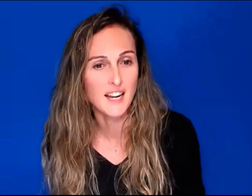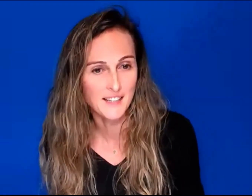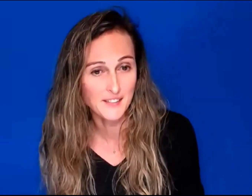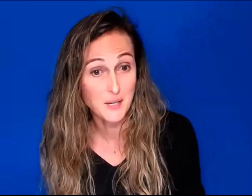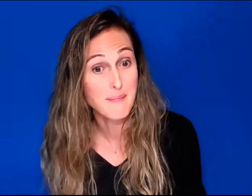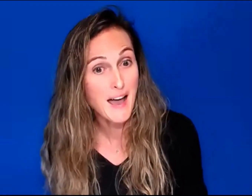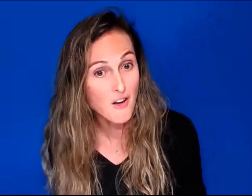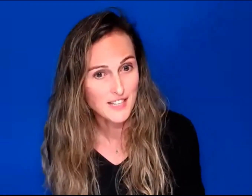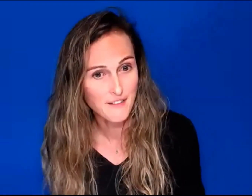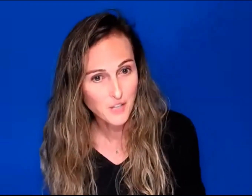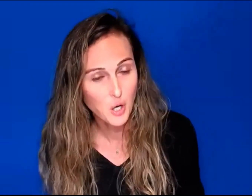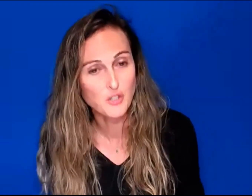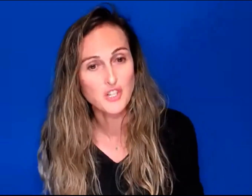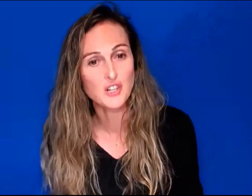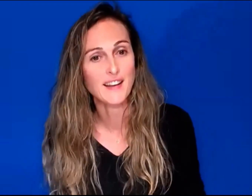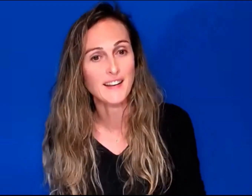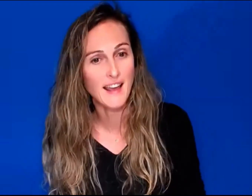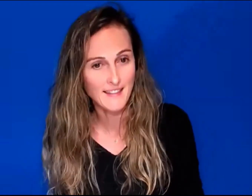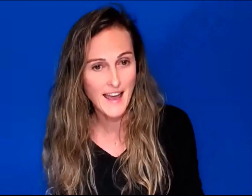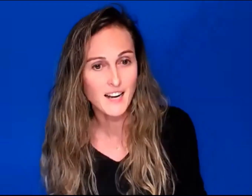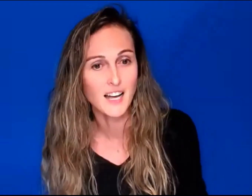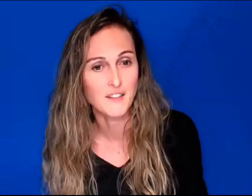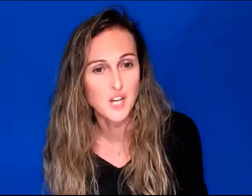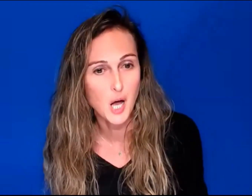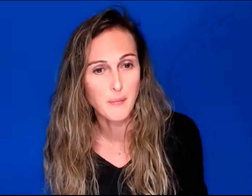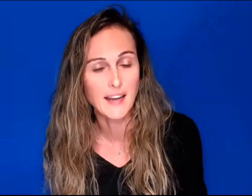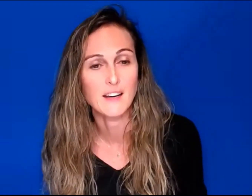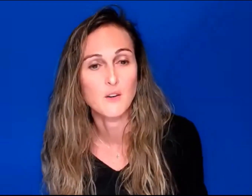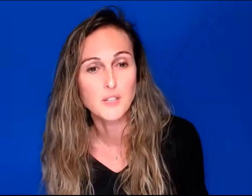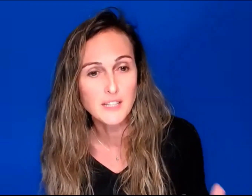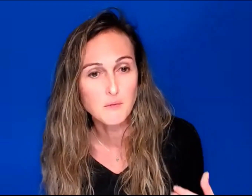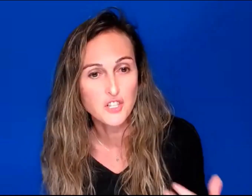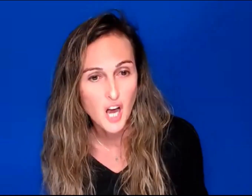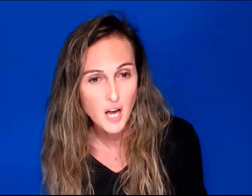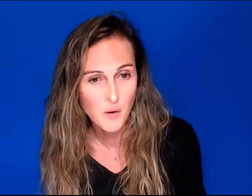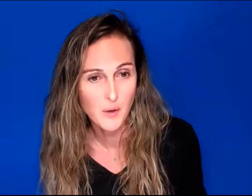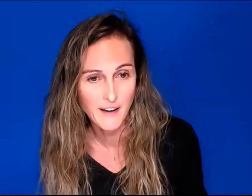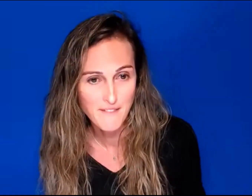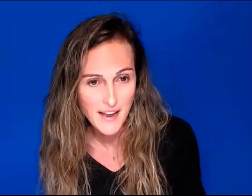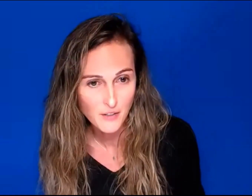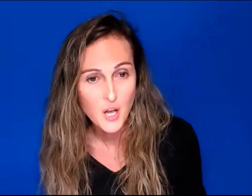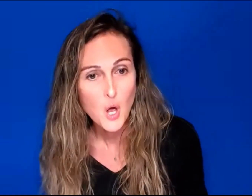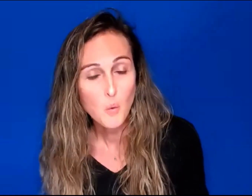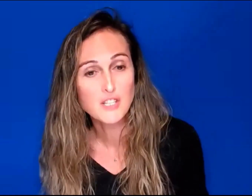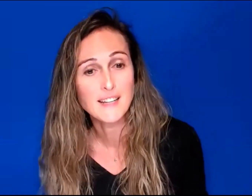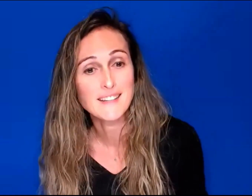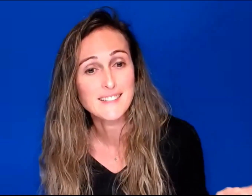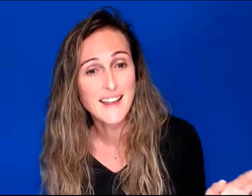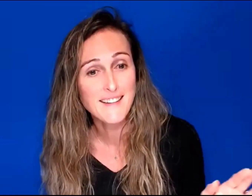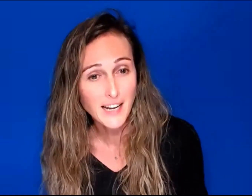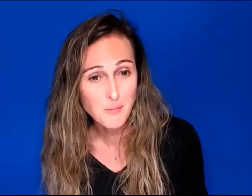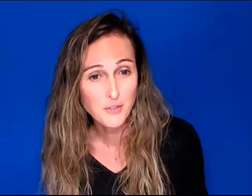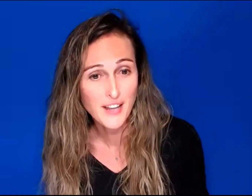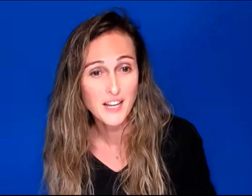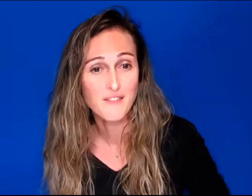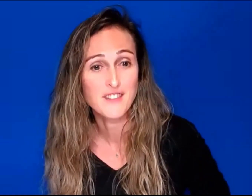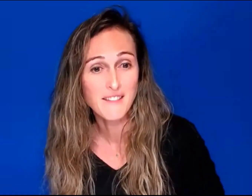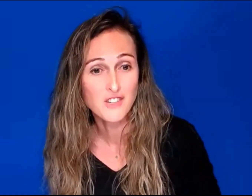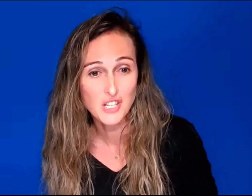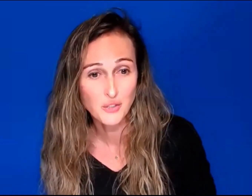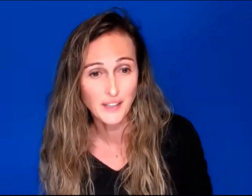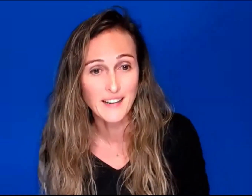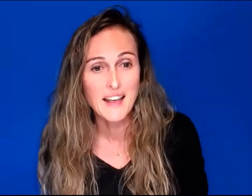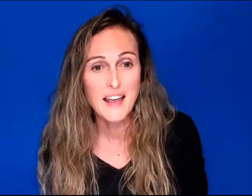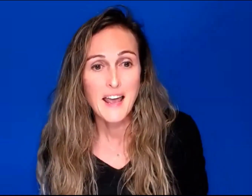and studies about deaf culture and that kind of topic. And it really was shocking what I found, which that 90% of